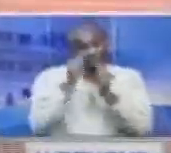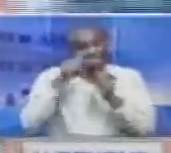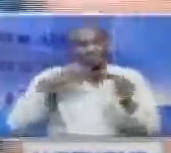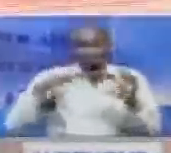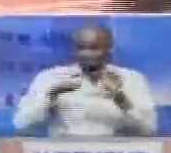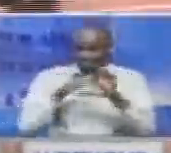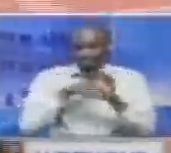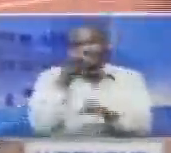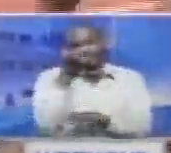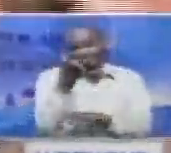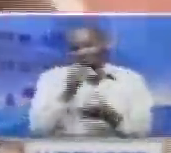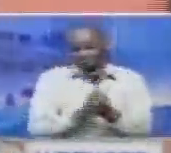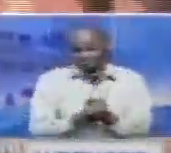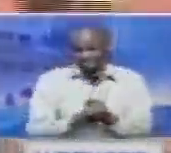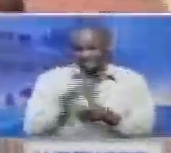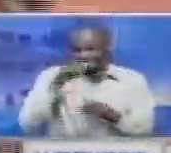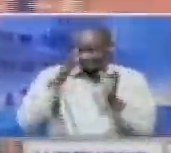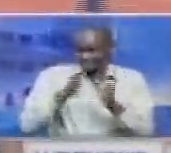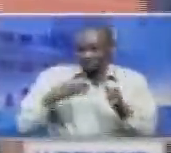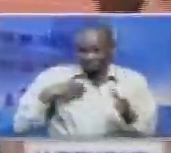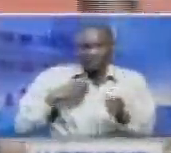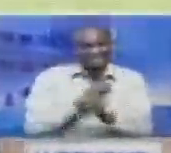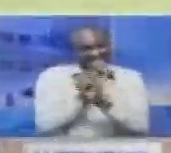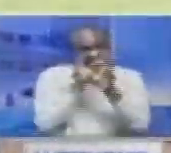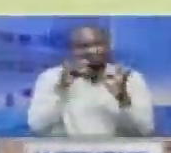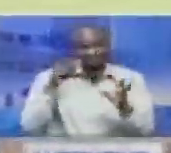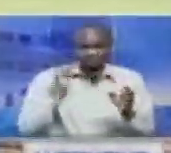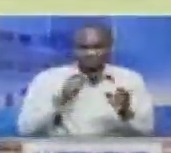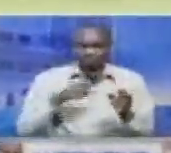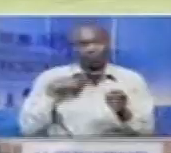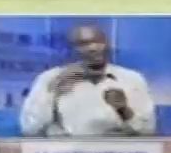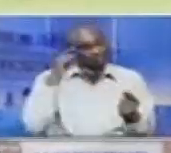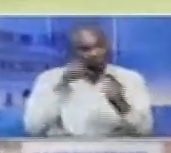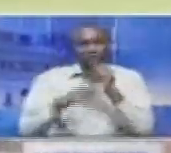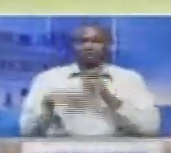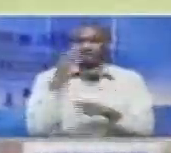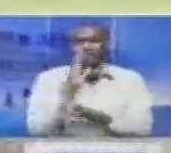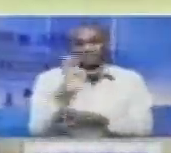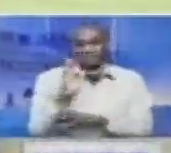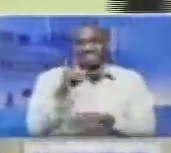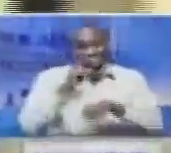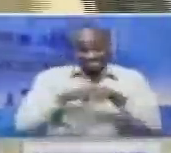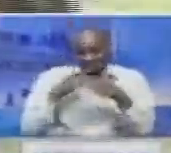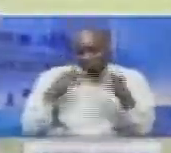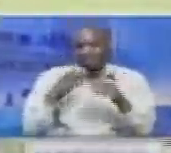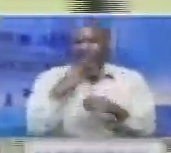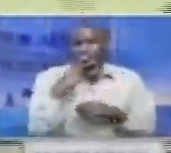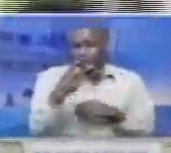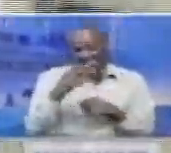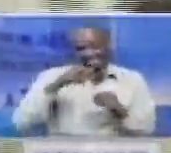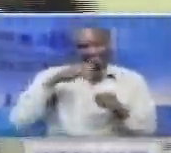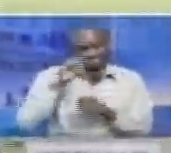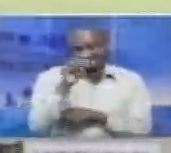participants. With six laps to go, Longosiwo had made it clear that he was going for nothing less than a win, while opening a 200 meters gap